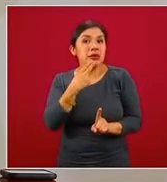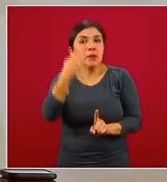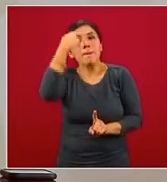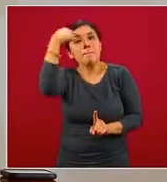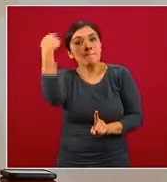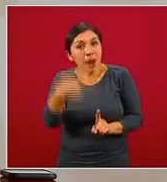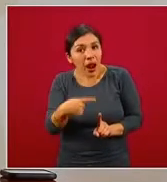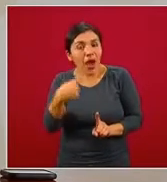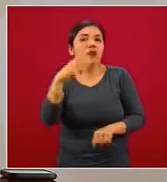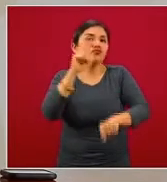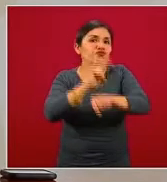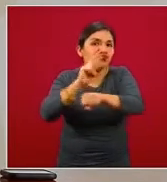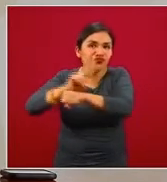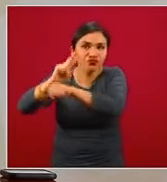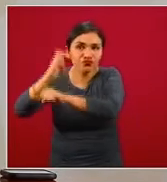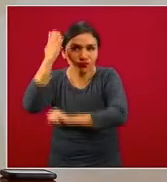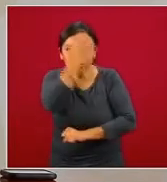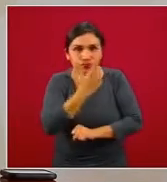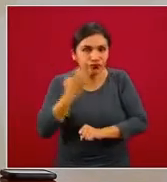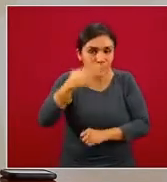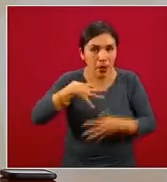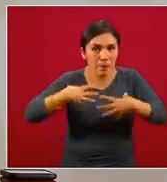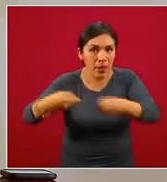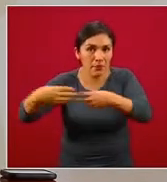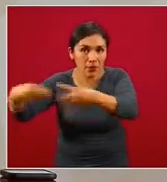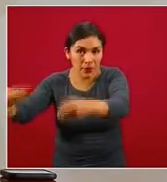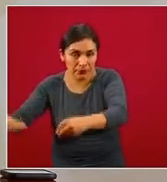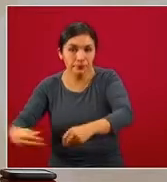several times in different occasions,